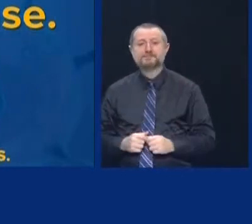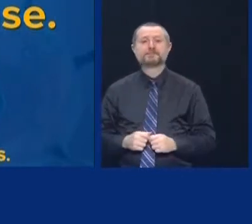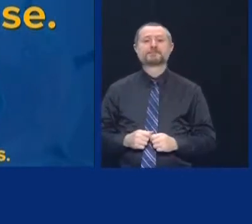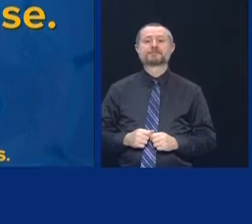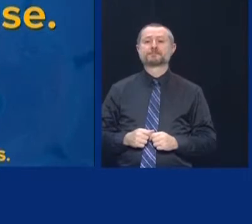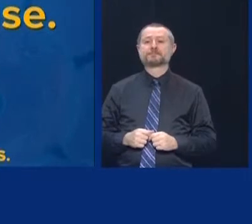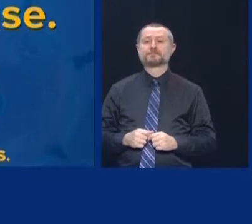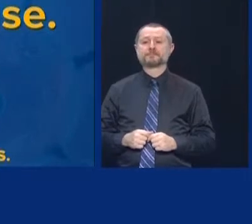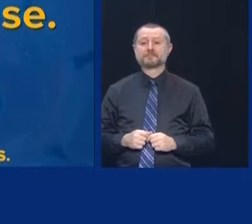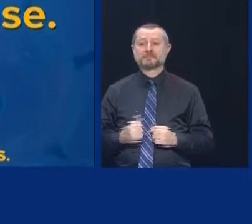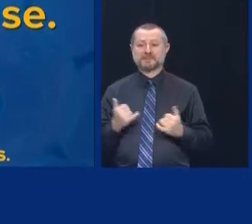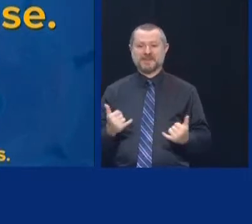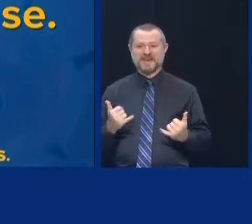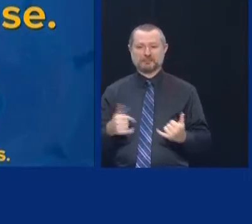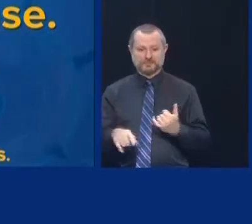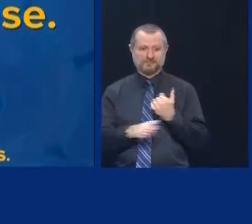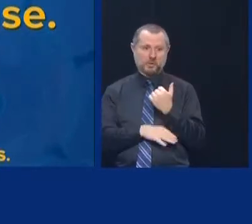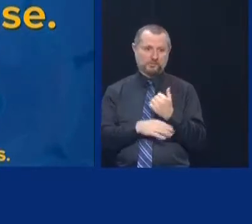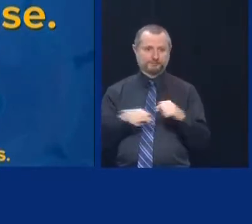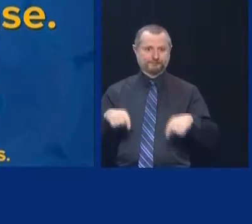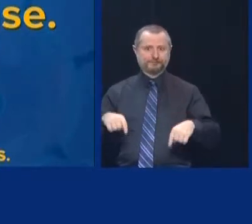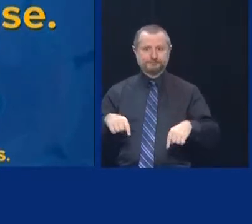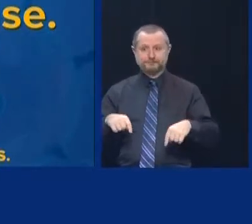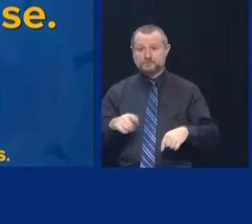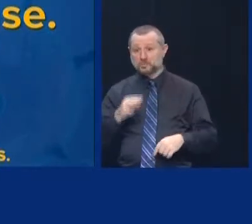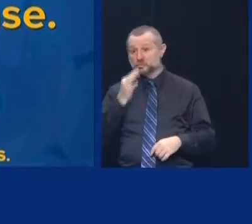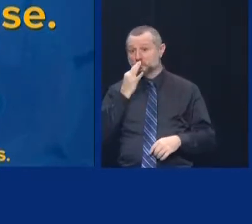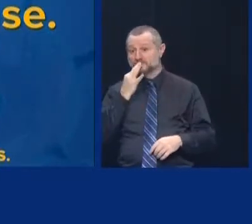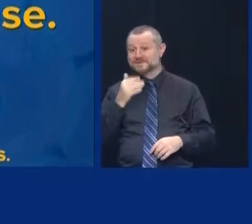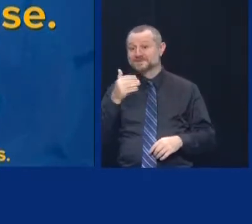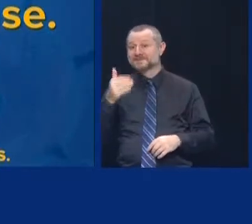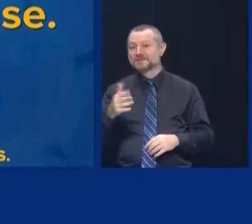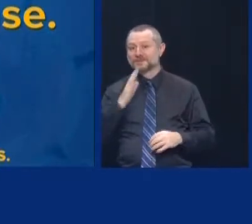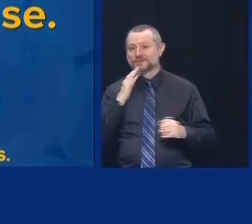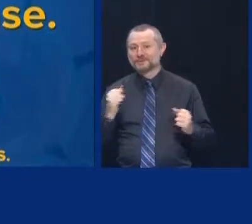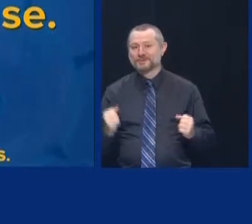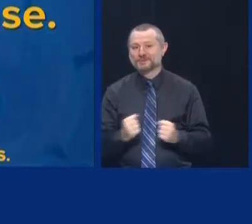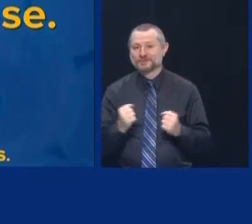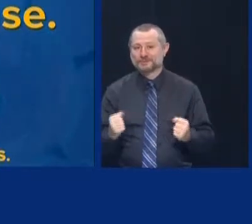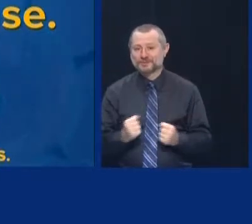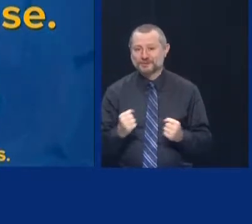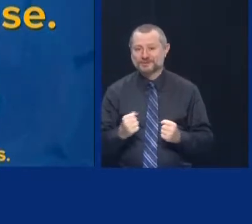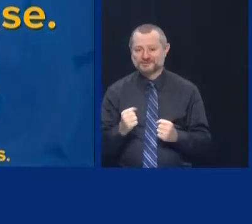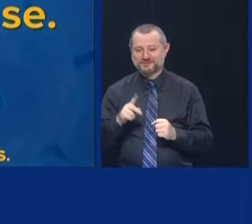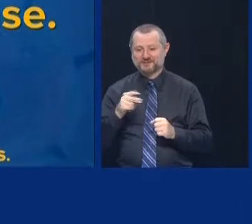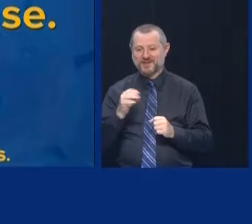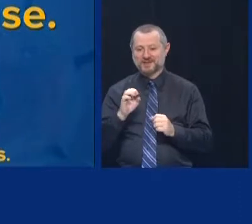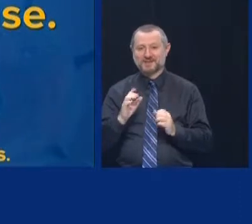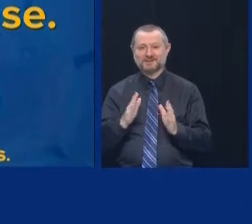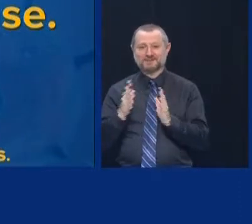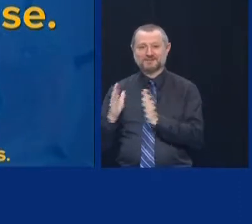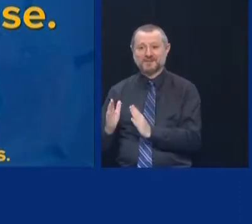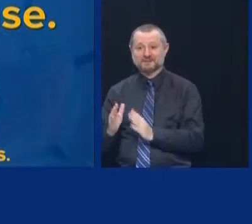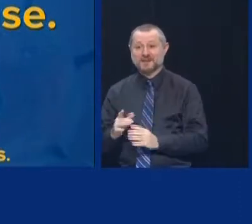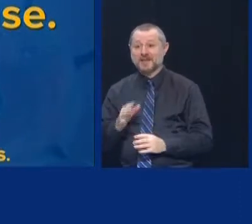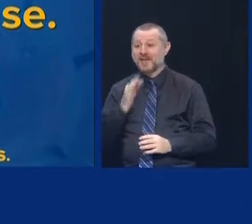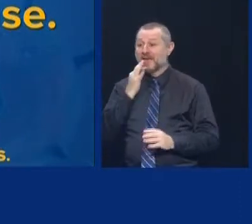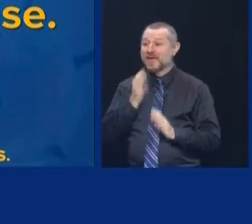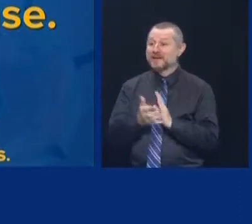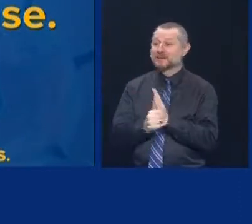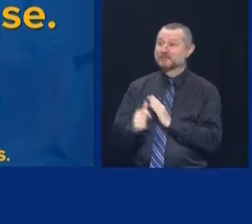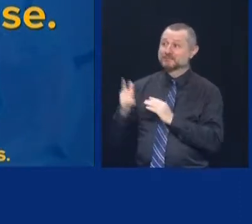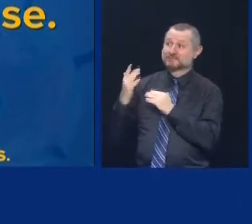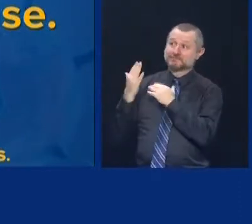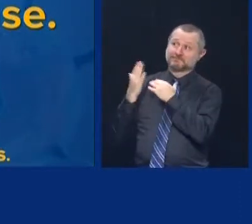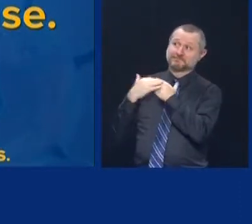phase, which we're in, and we're going to move into a winter phase. And the experts have advised us to